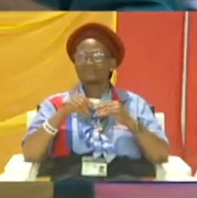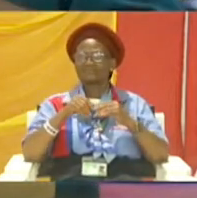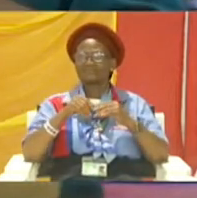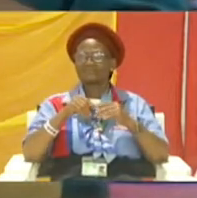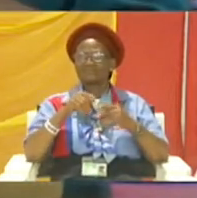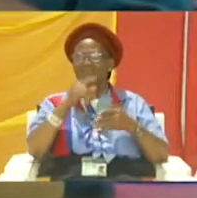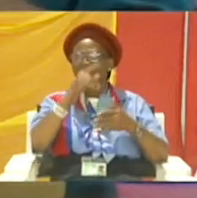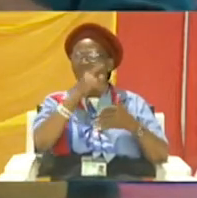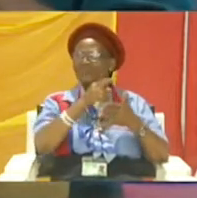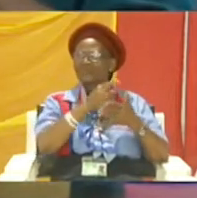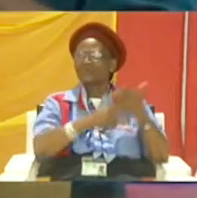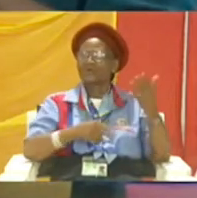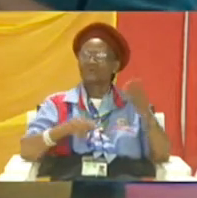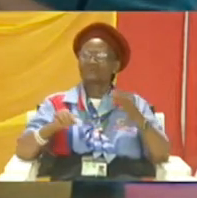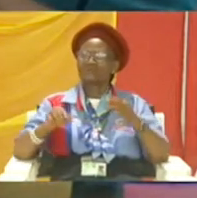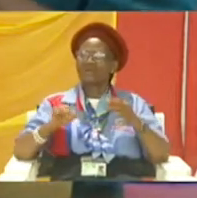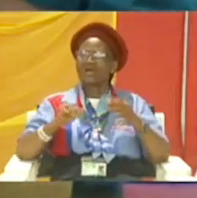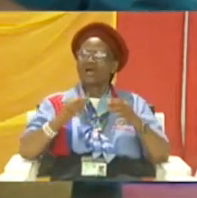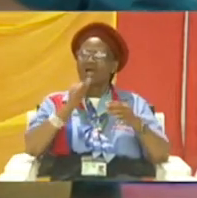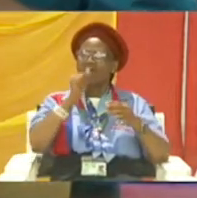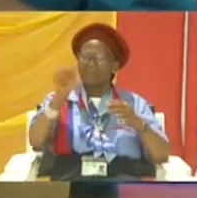What am I doing here?